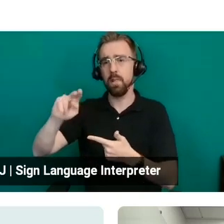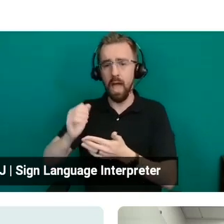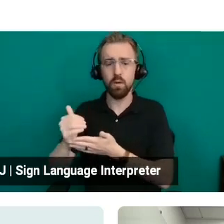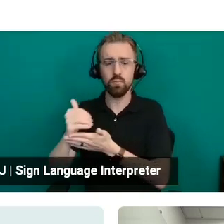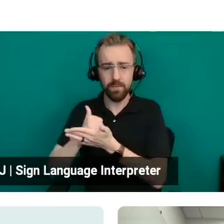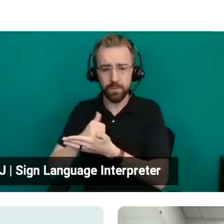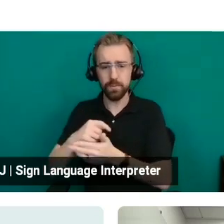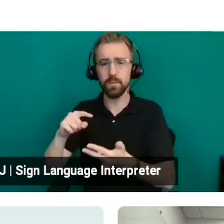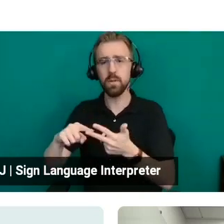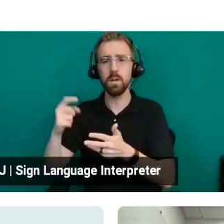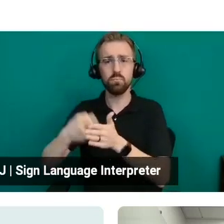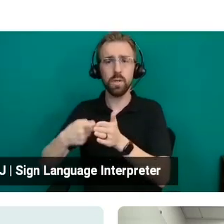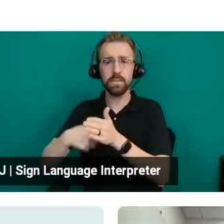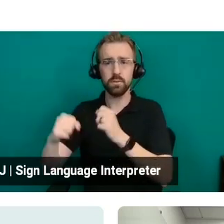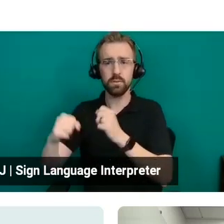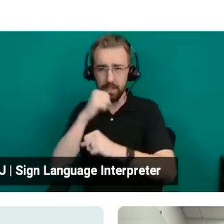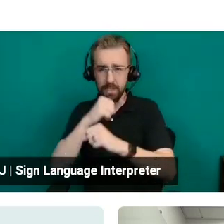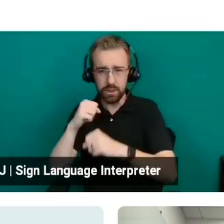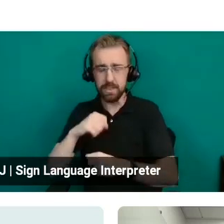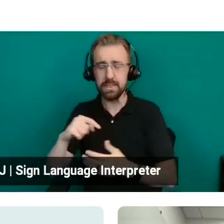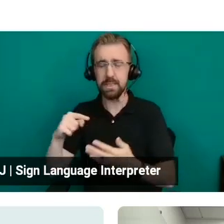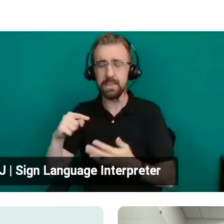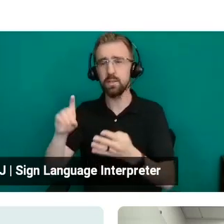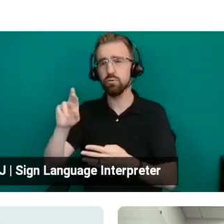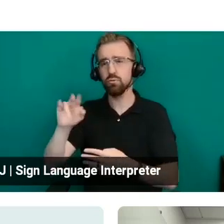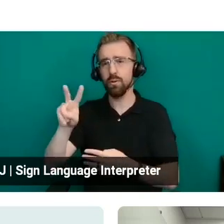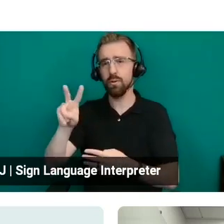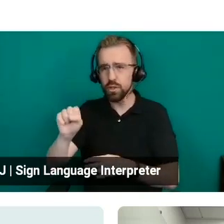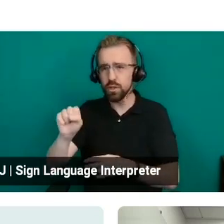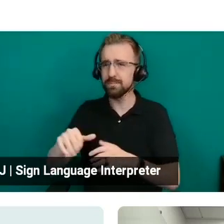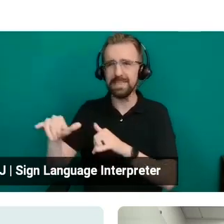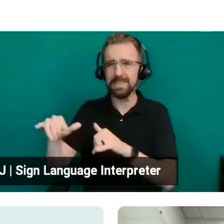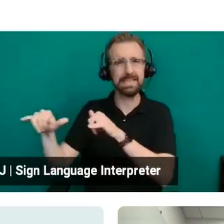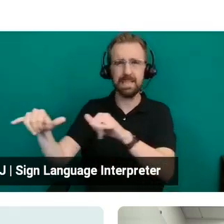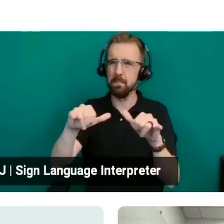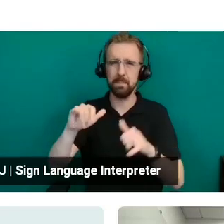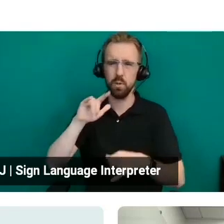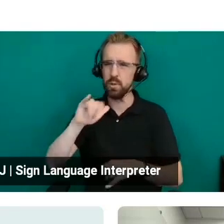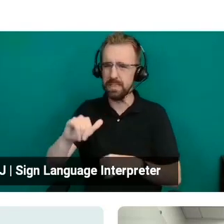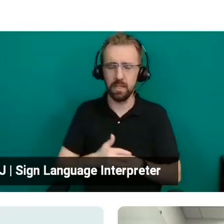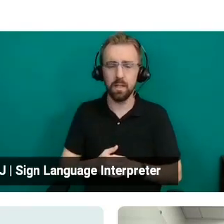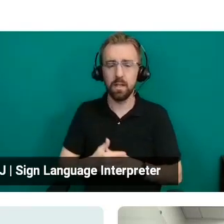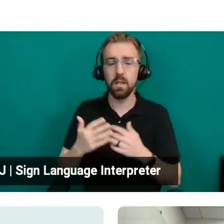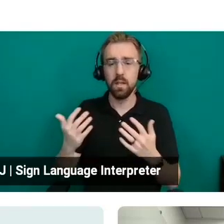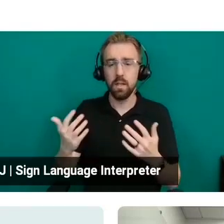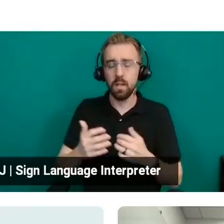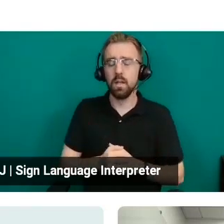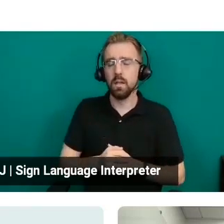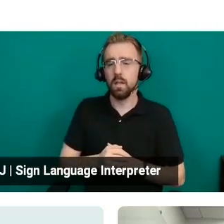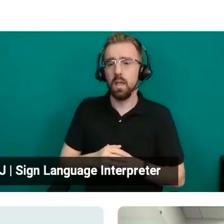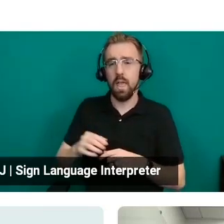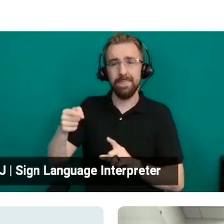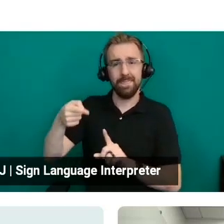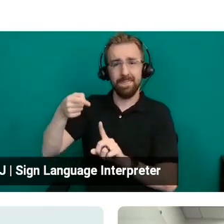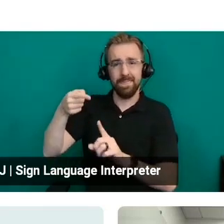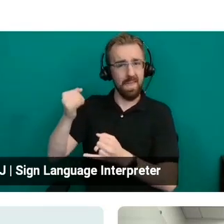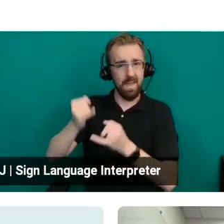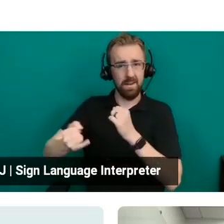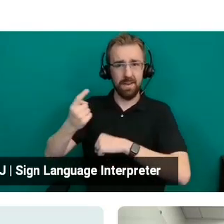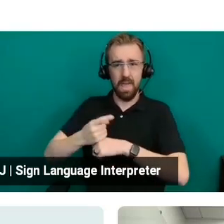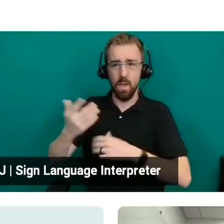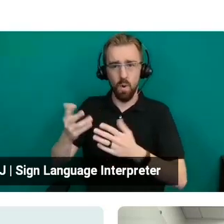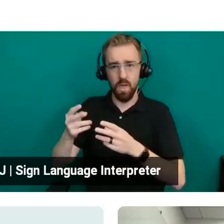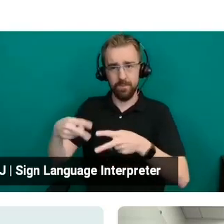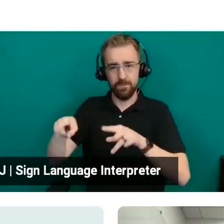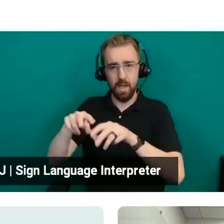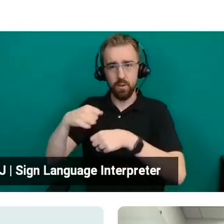as a strategy, looks at M&A as a driver. It's about the same across the board. But at the end of the day, whatever value